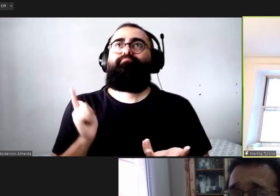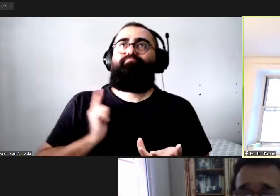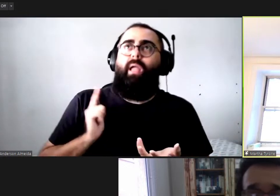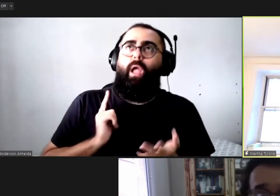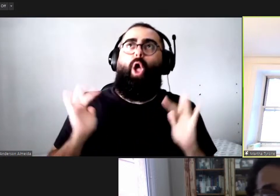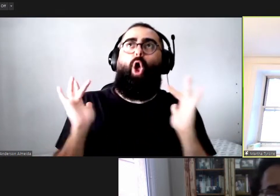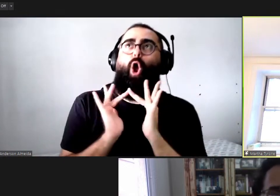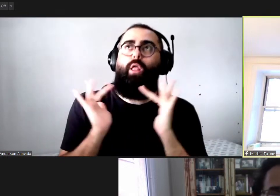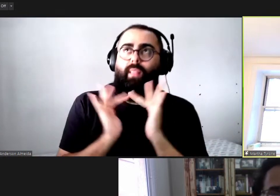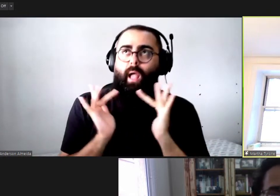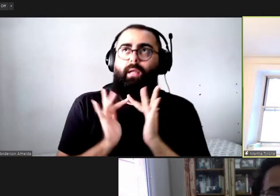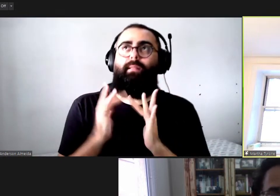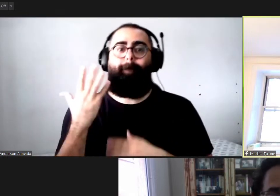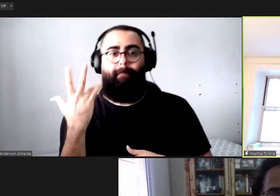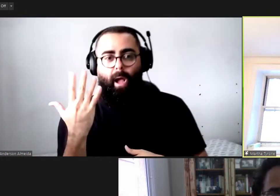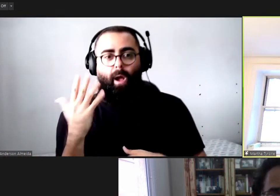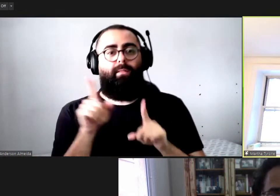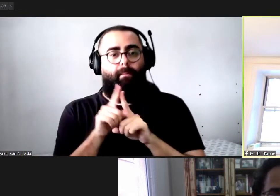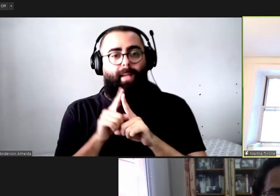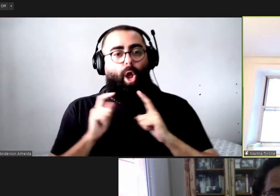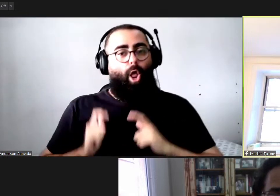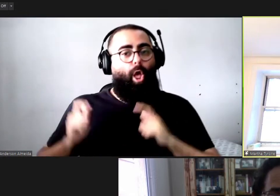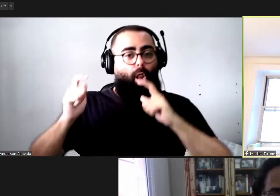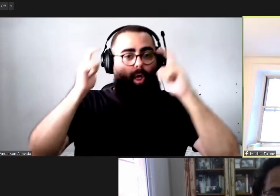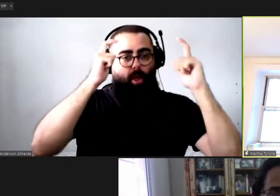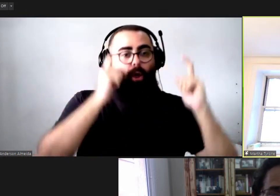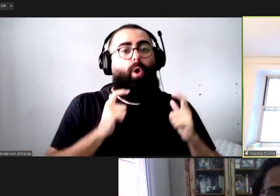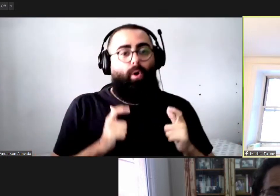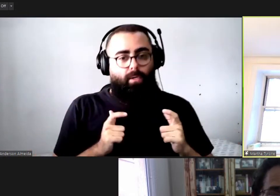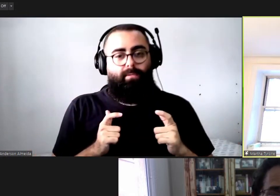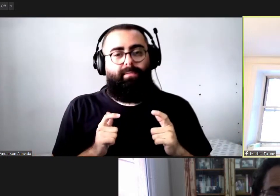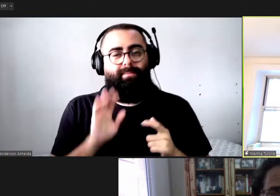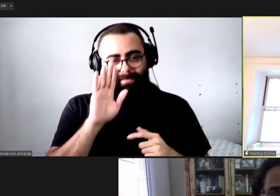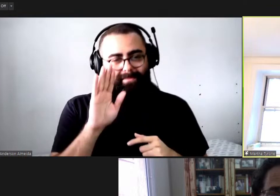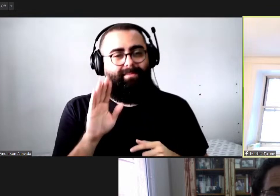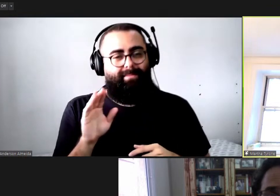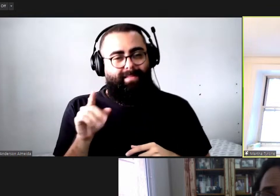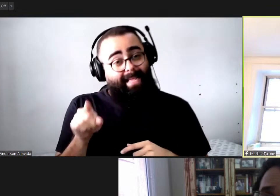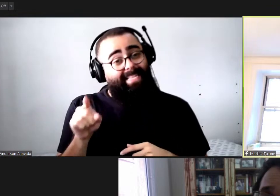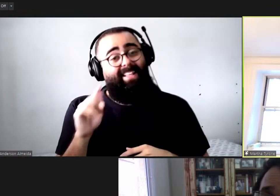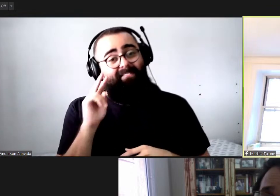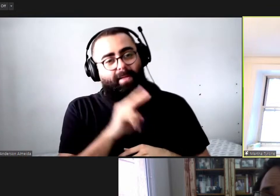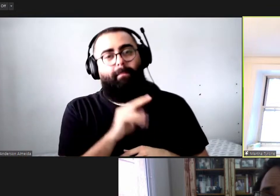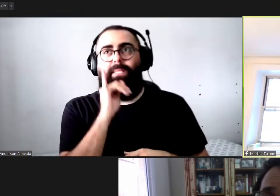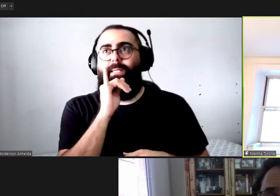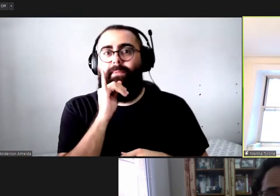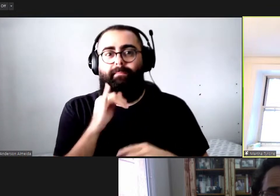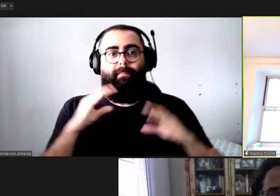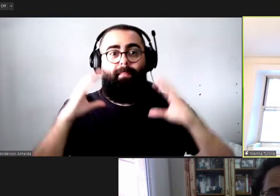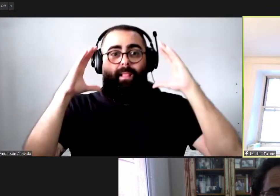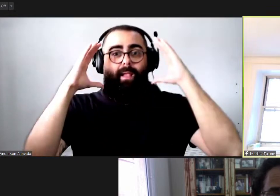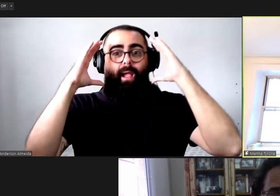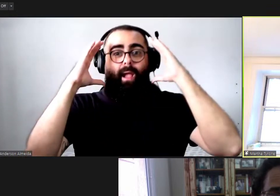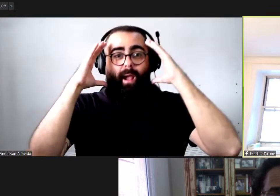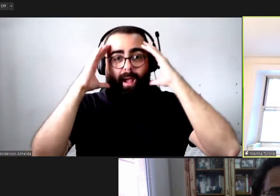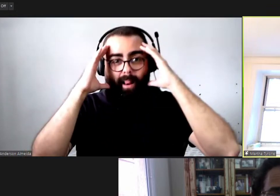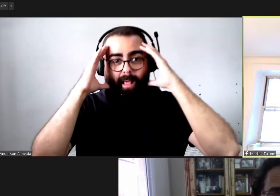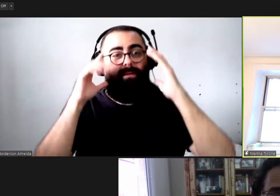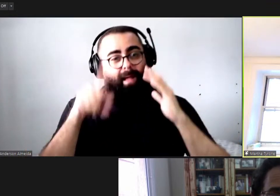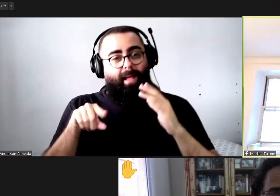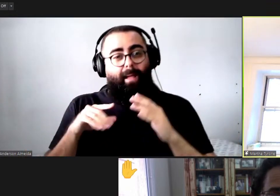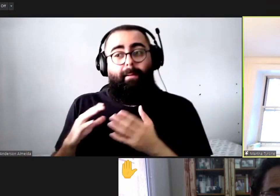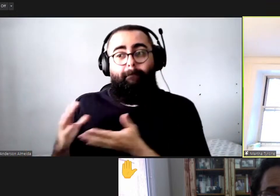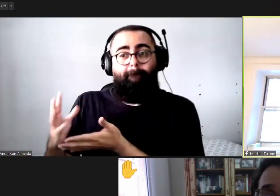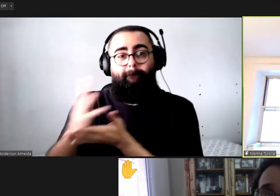that location. I mean, that's what we see with the head, just based on this phonetic data. And we